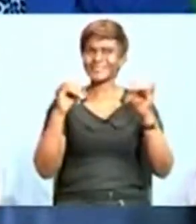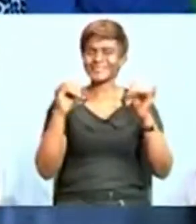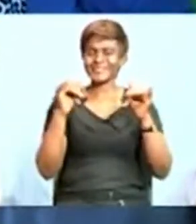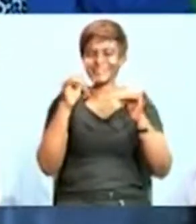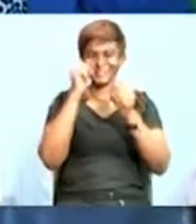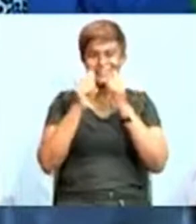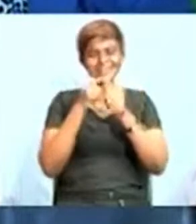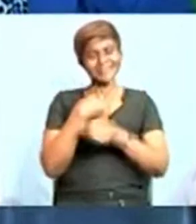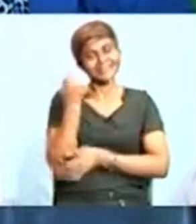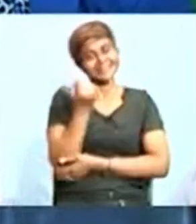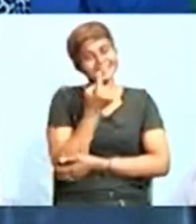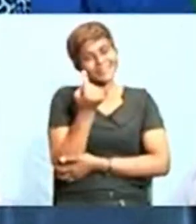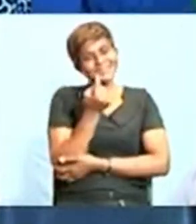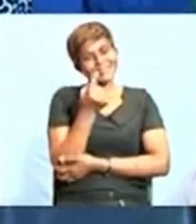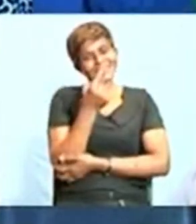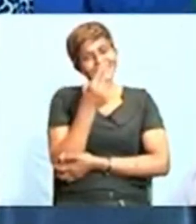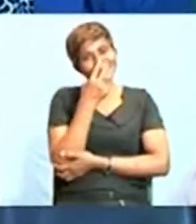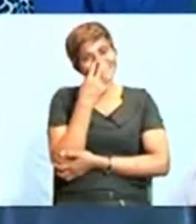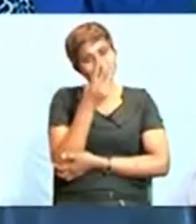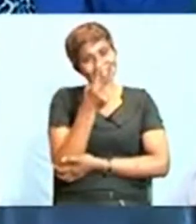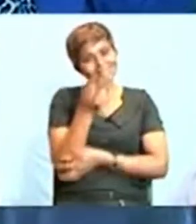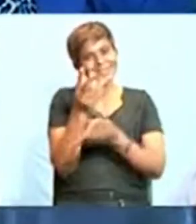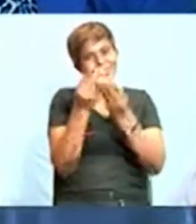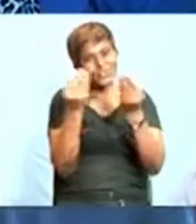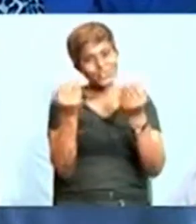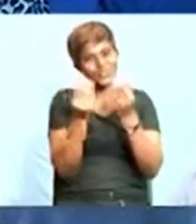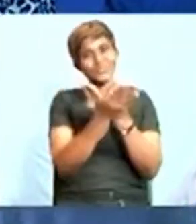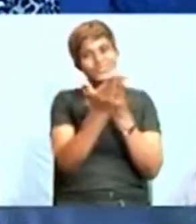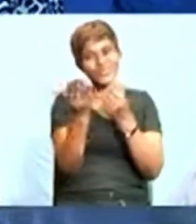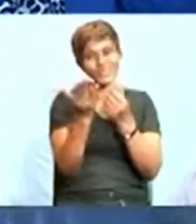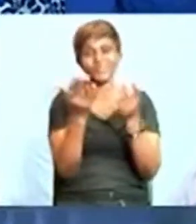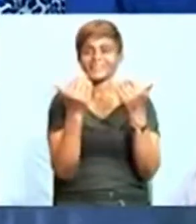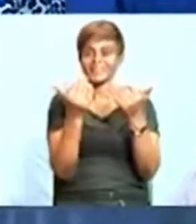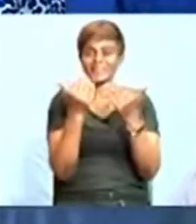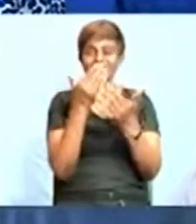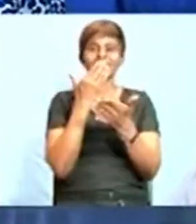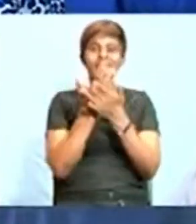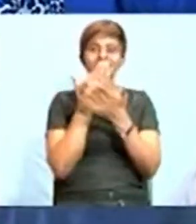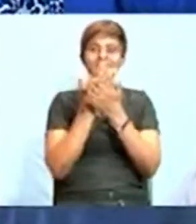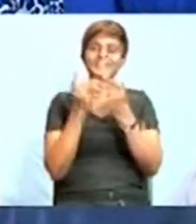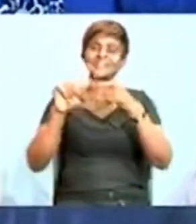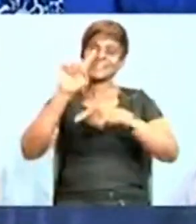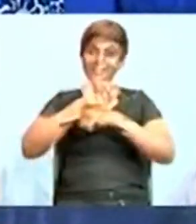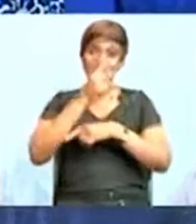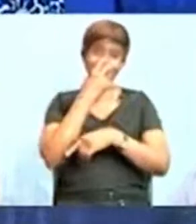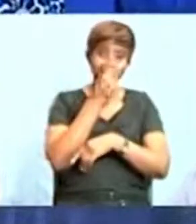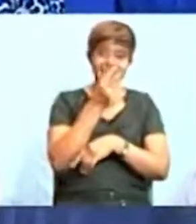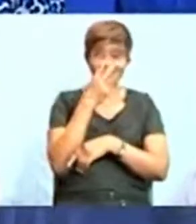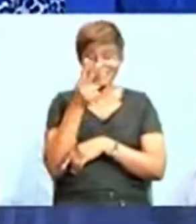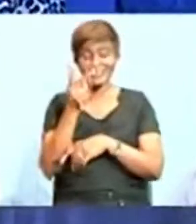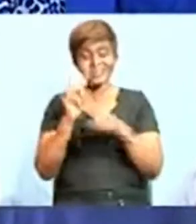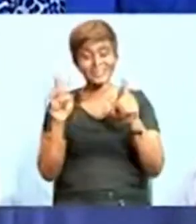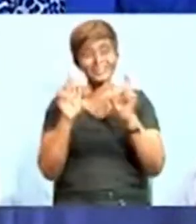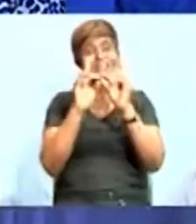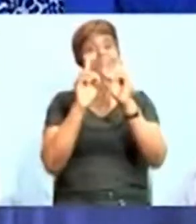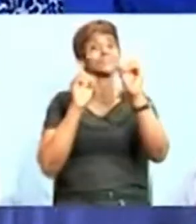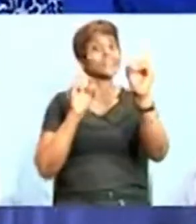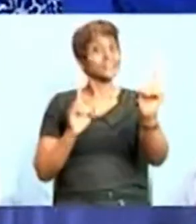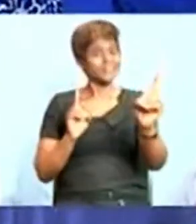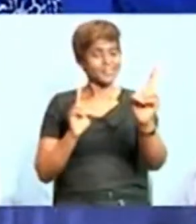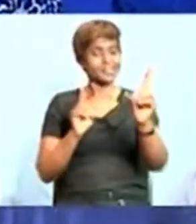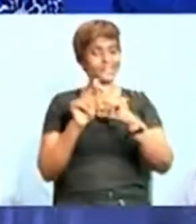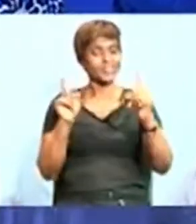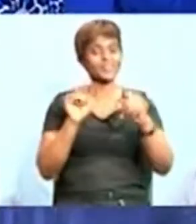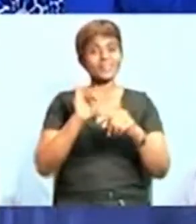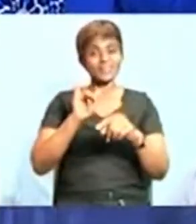Because I've only been able to see a few of you. It's nice that today we can see each other, although at a distance, but